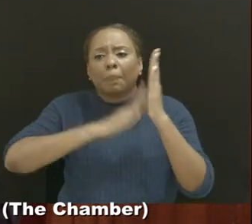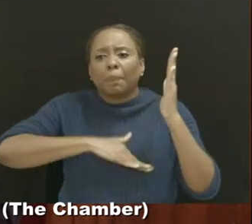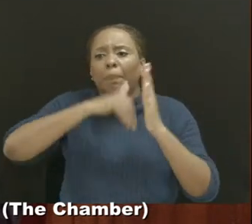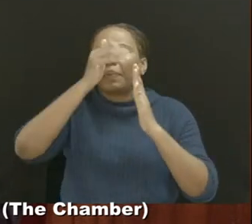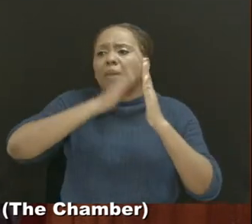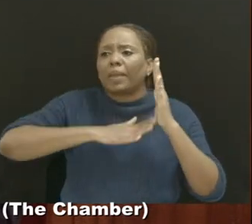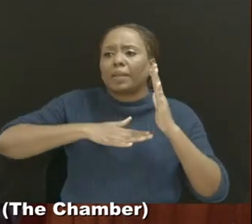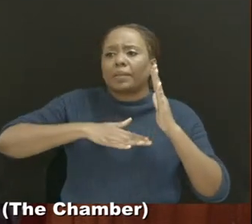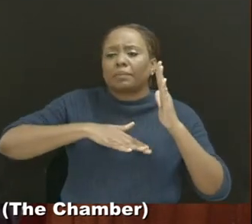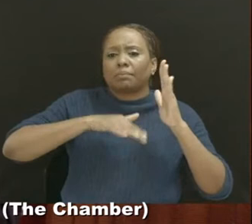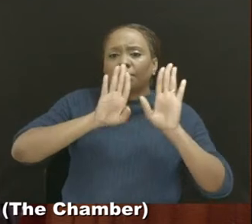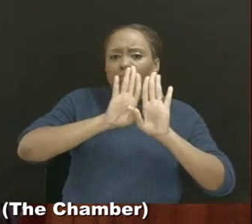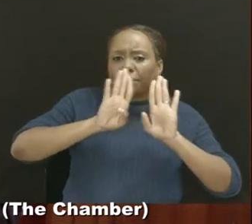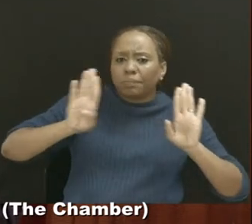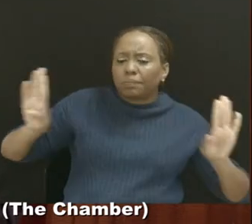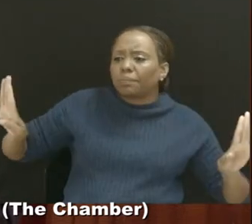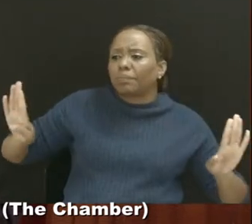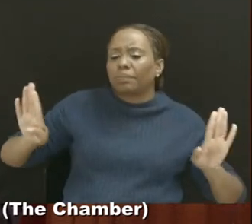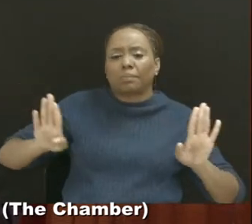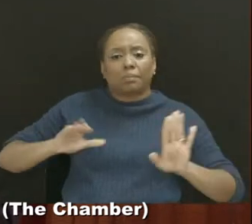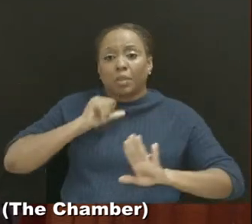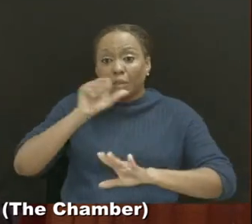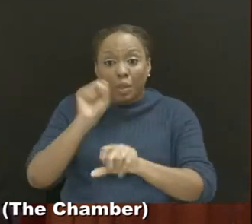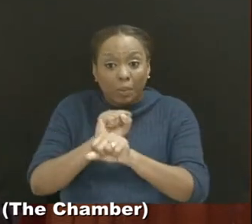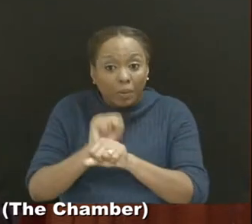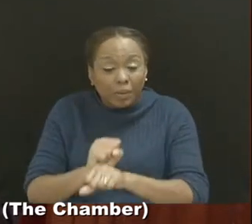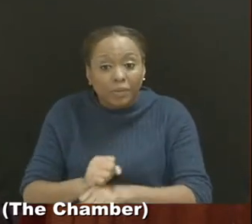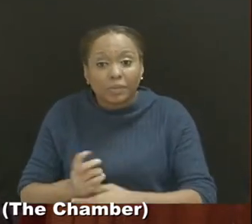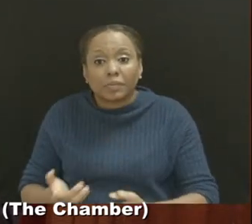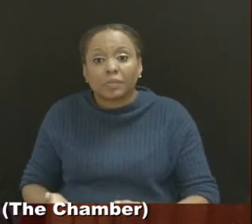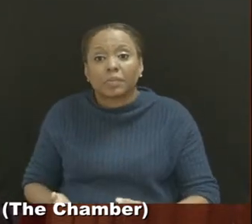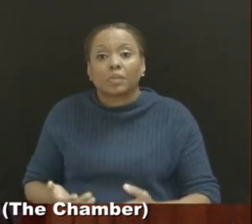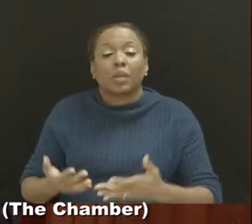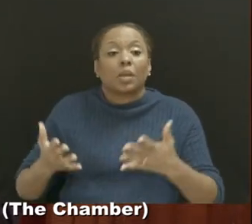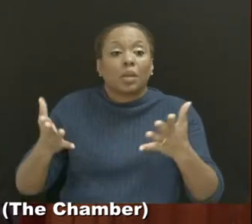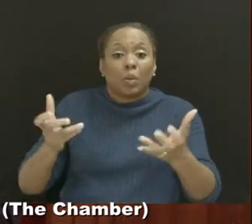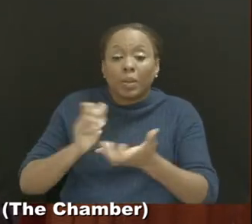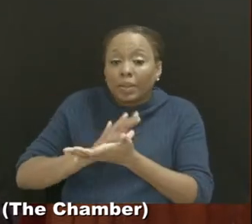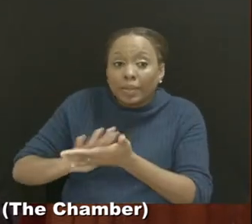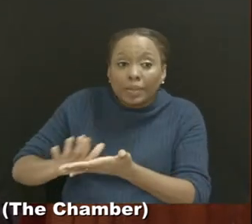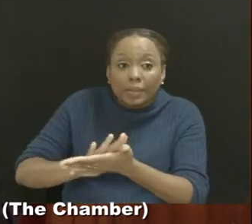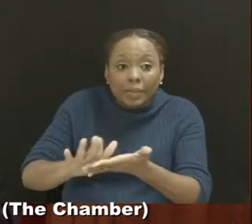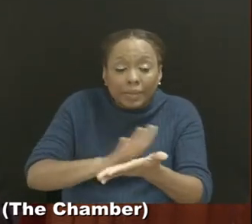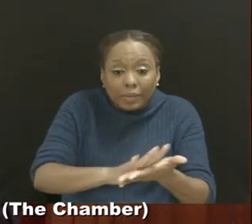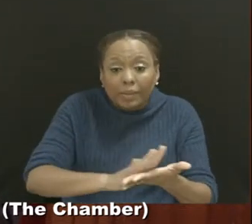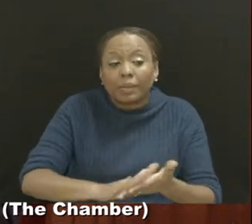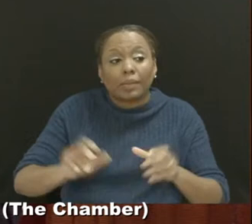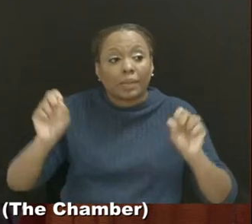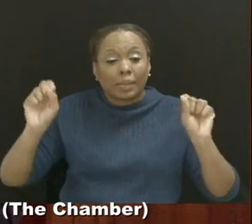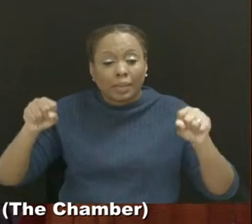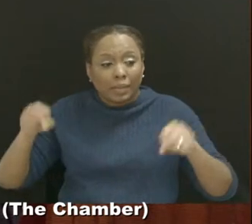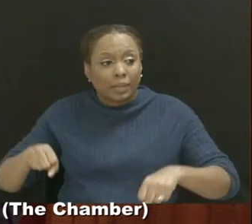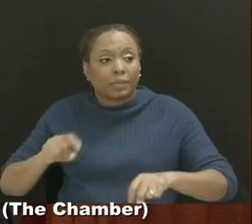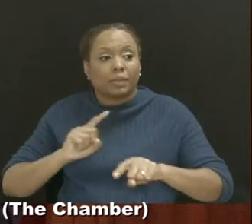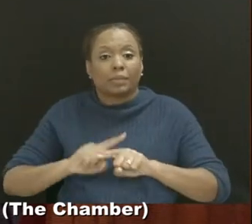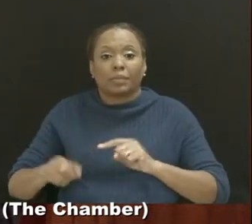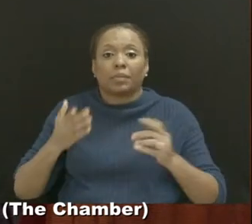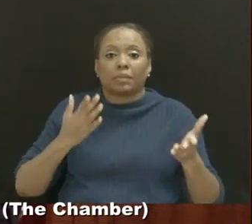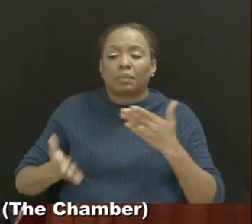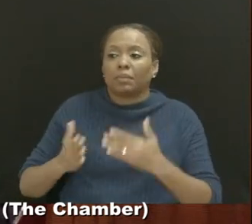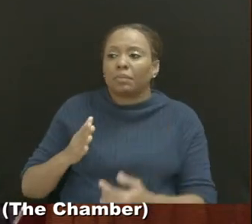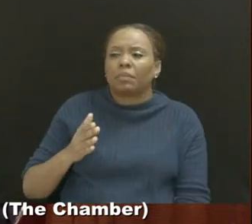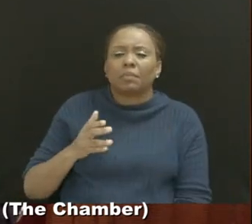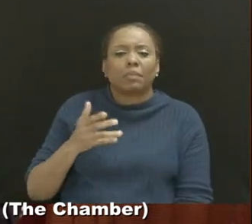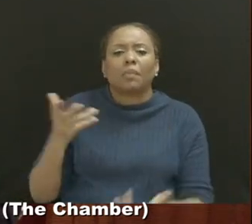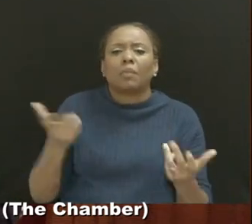and underemployed. And while you're dealing with cleaning and greening, I wonder if I may engage your thought on